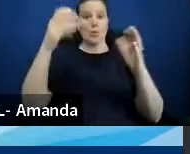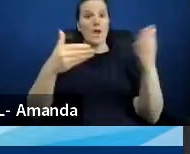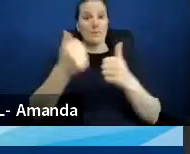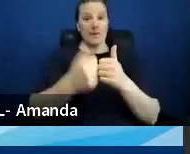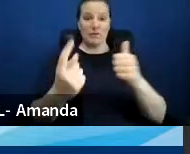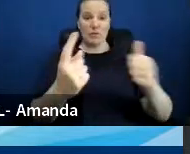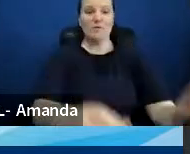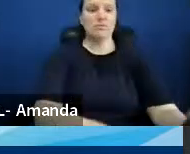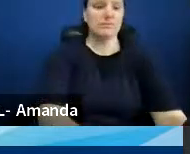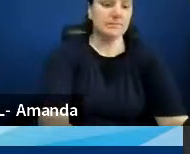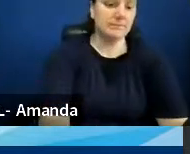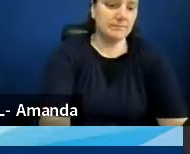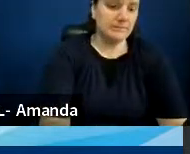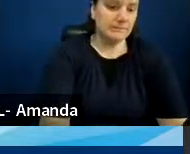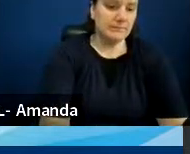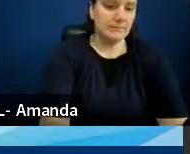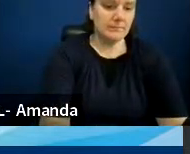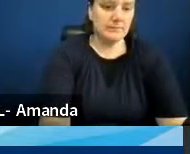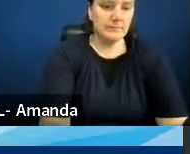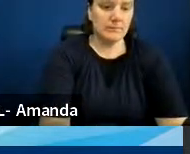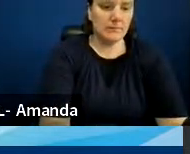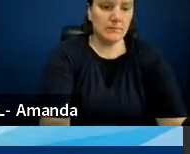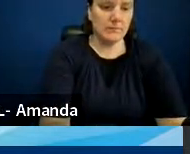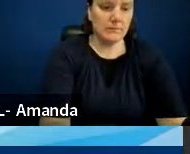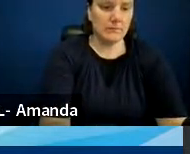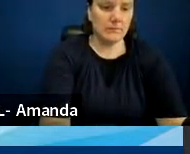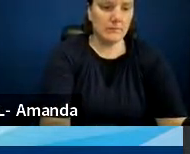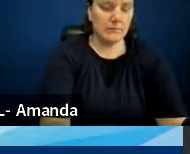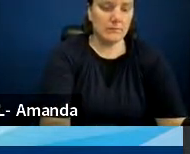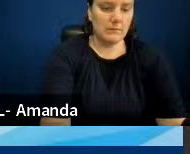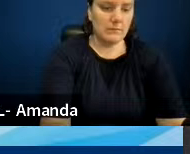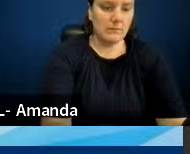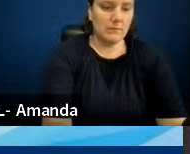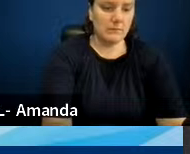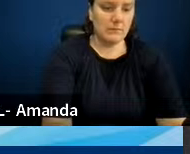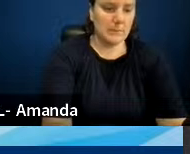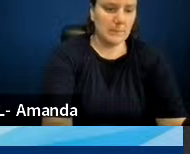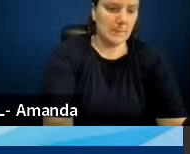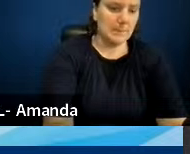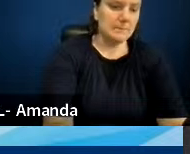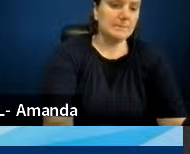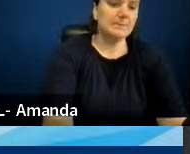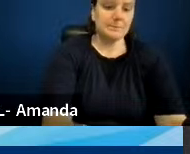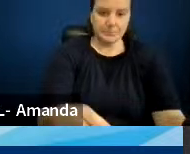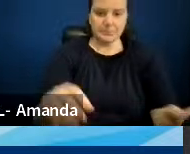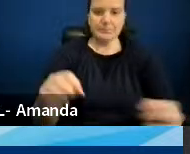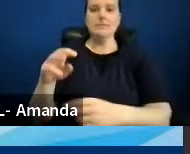everyone. Good morning, Ann McInerney Ogle, Mayor for the City of Vancouver.